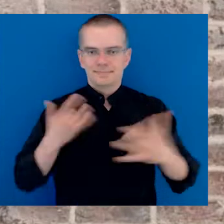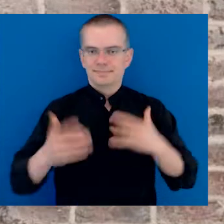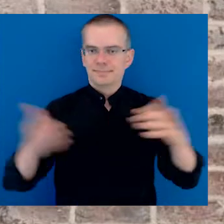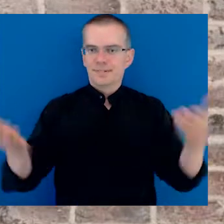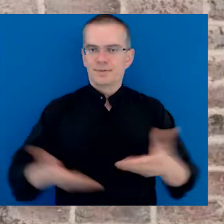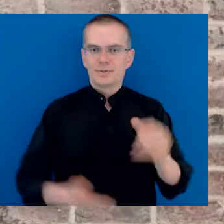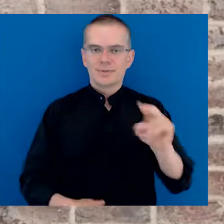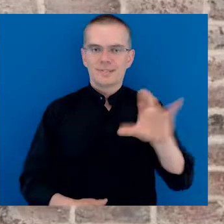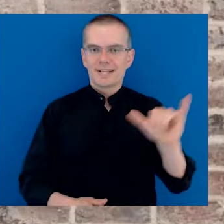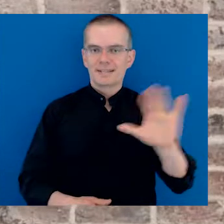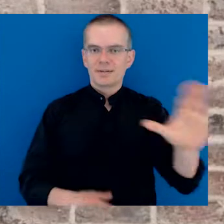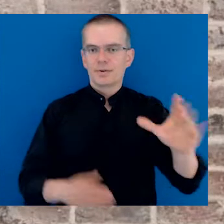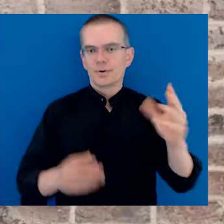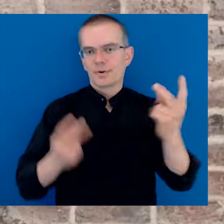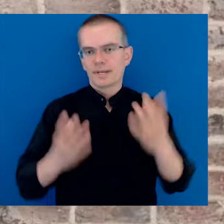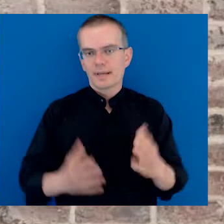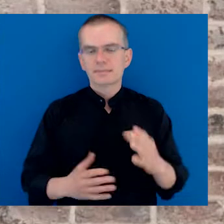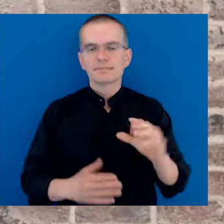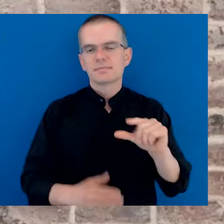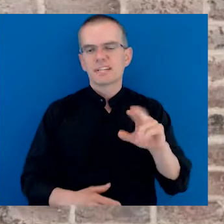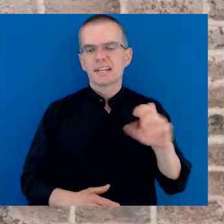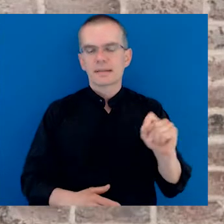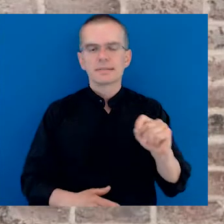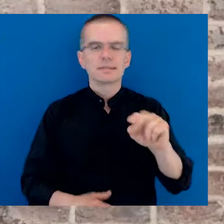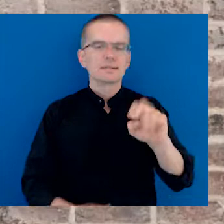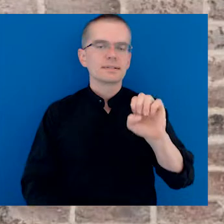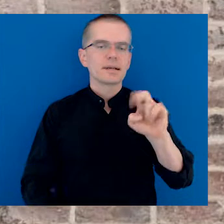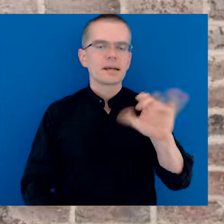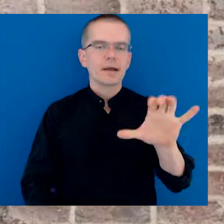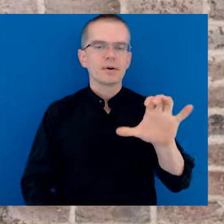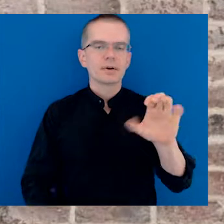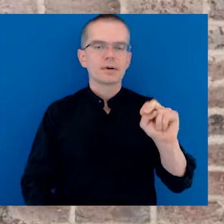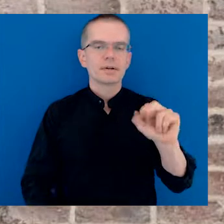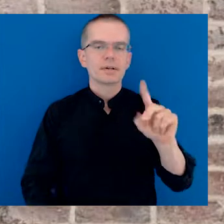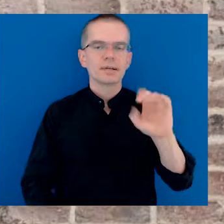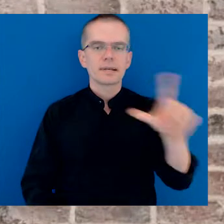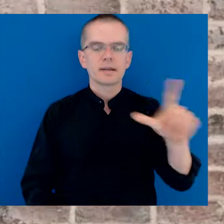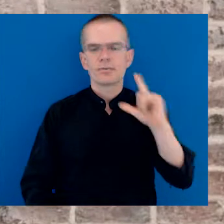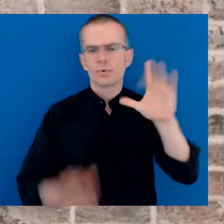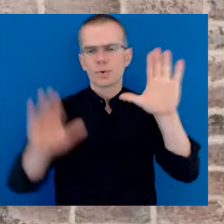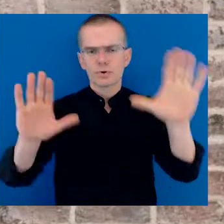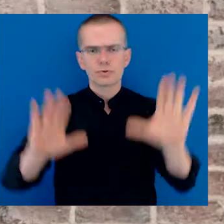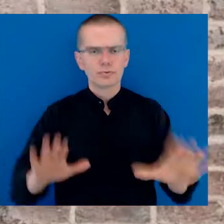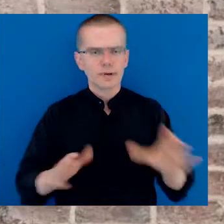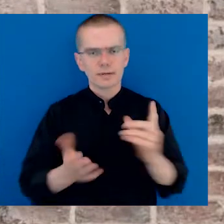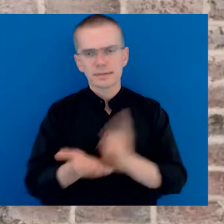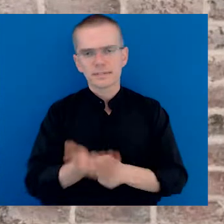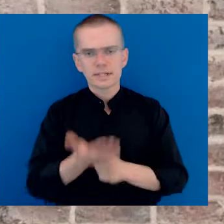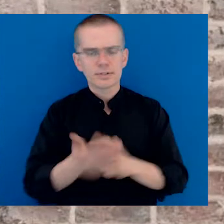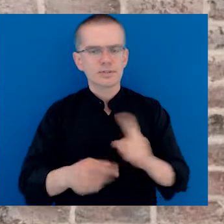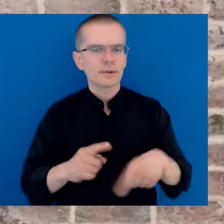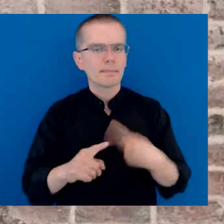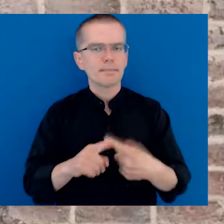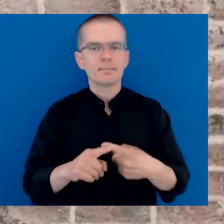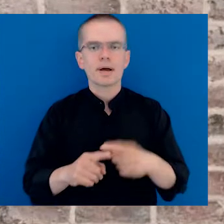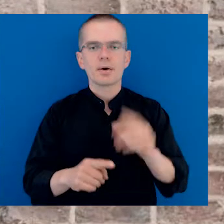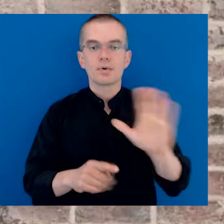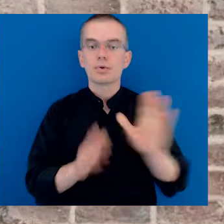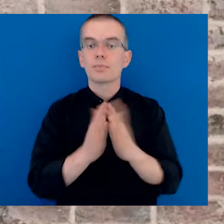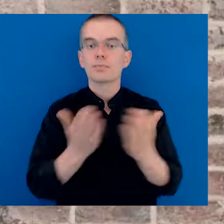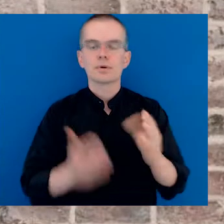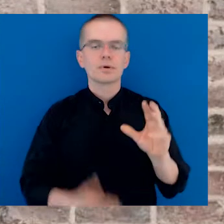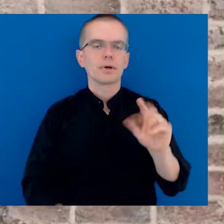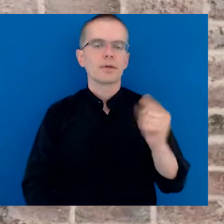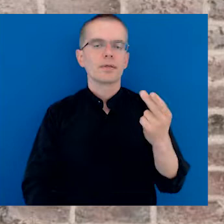and her special guest, Eric Nadel, for an insightful conversation about Nancy's book, The William